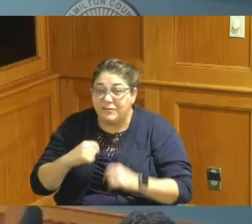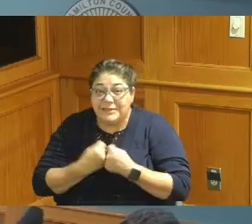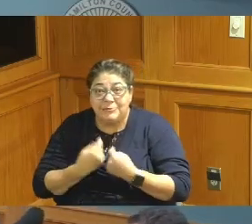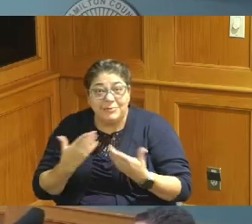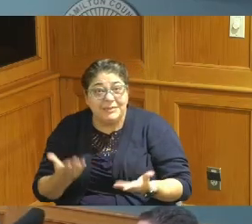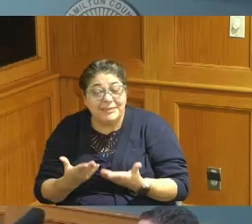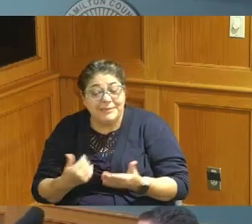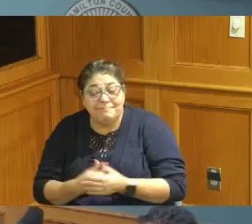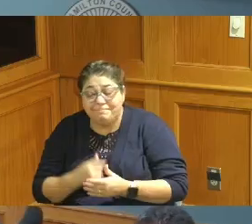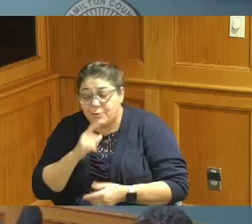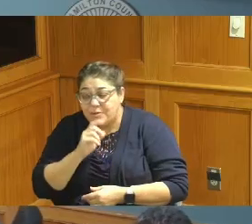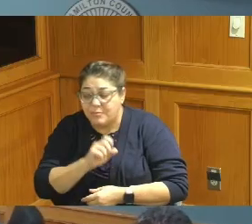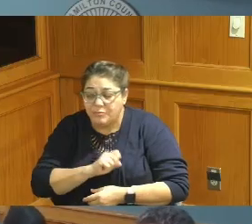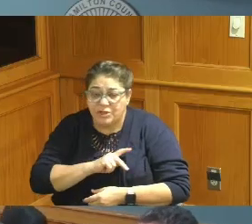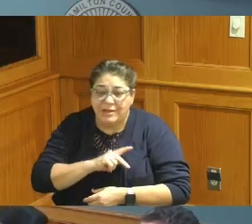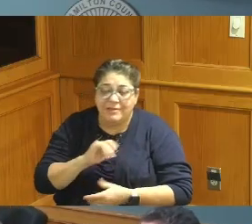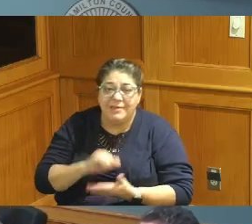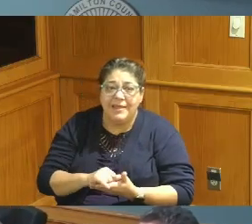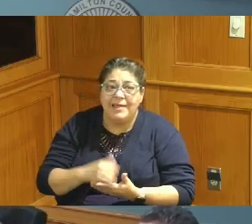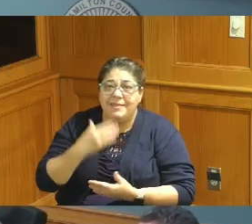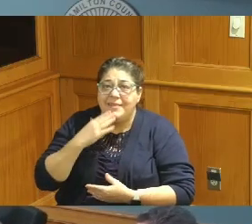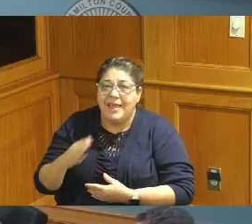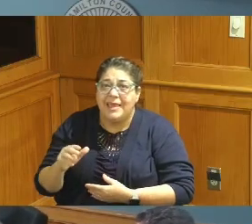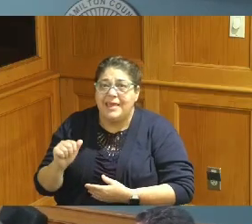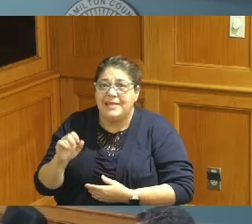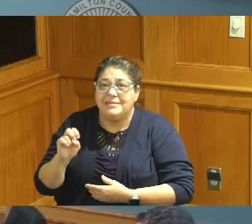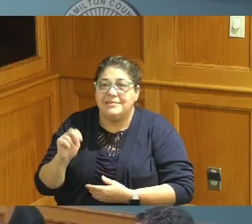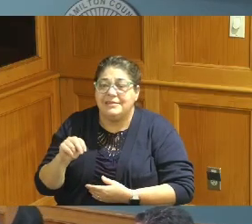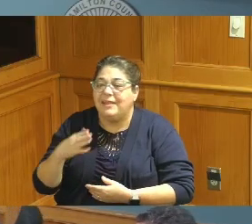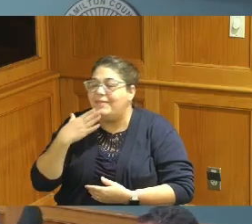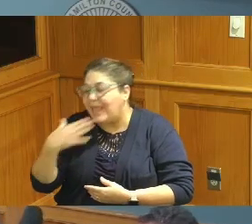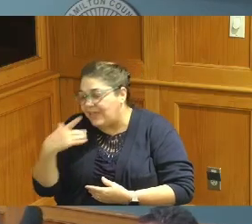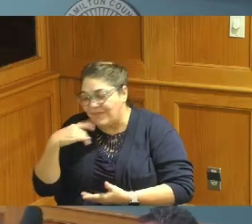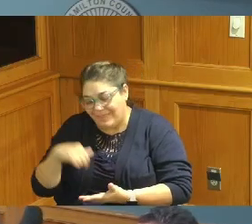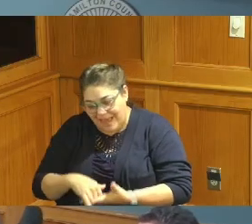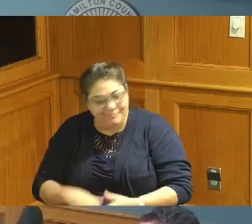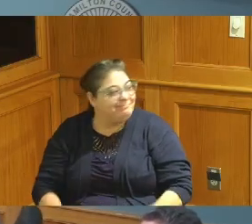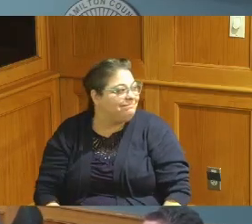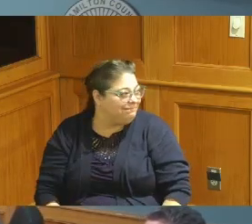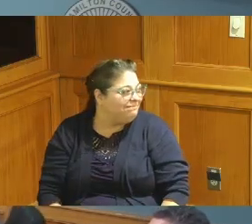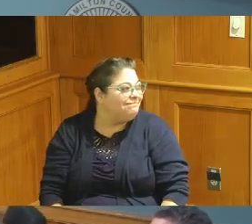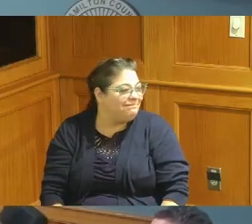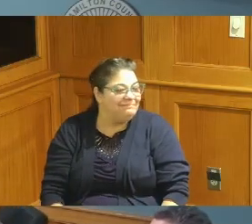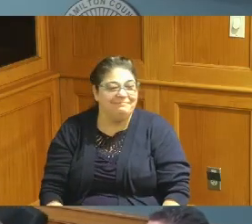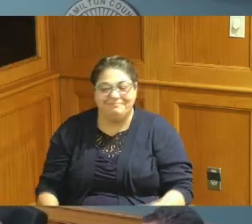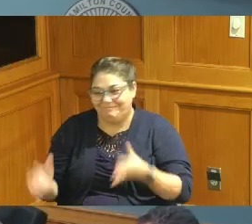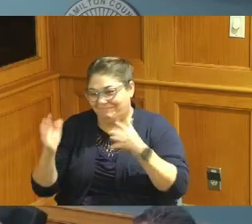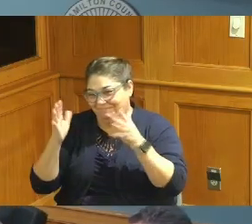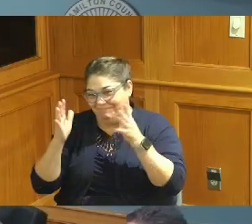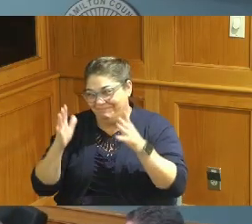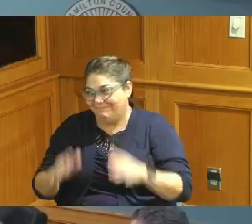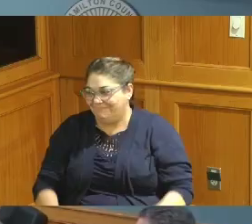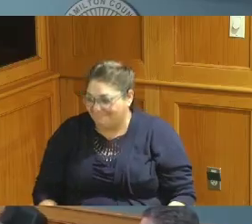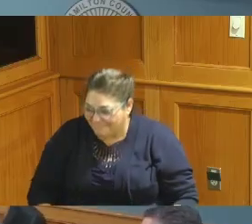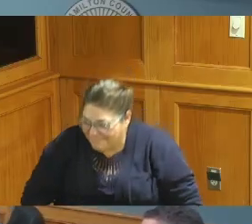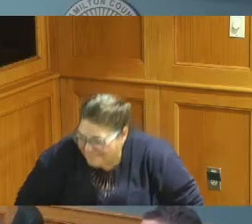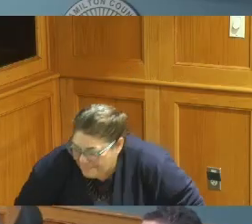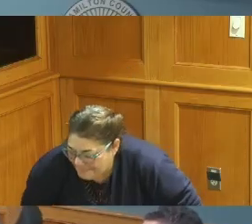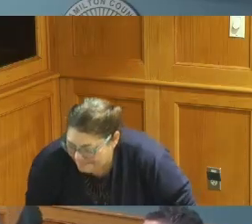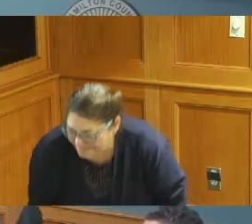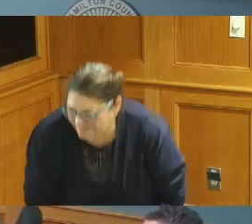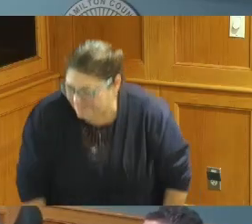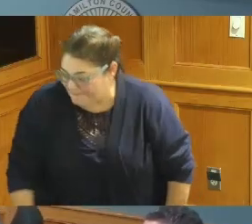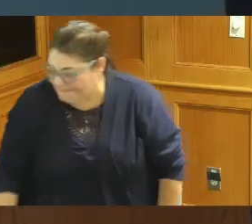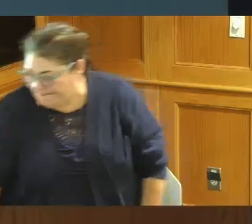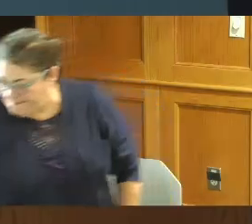here. We appreciate it. And thank Ants and I, including you in that. Thank you for all the work. Appreciate it. All